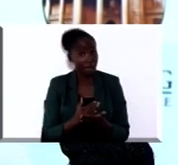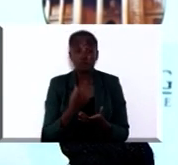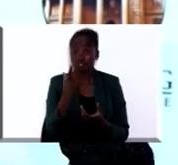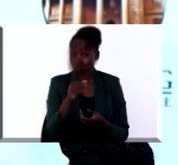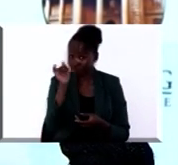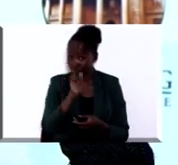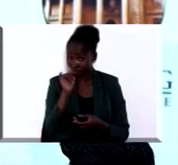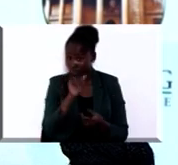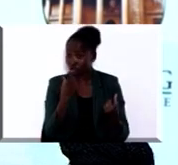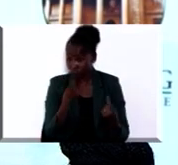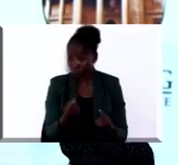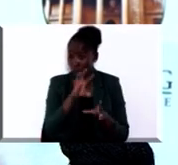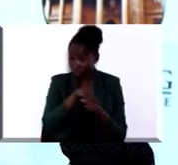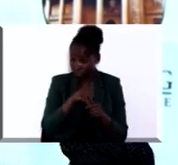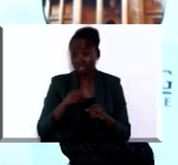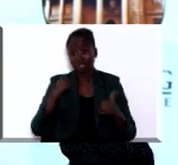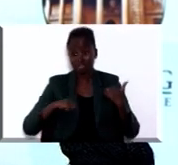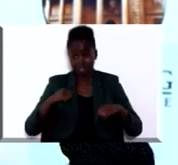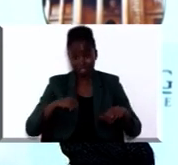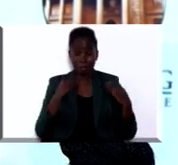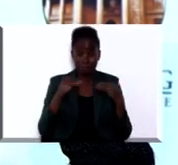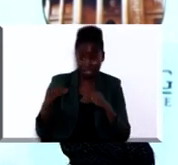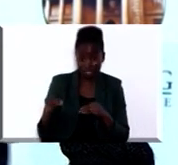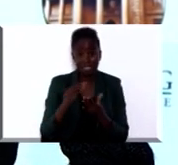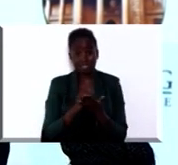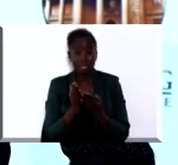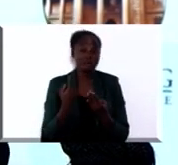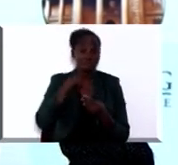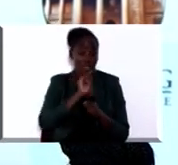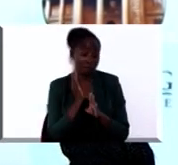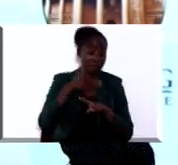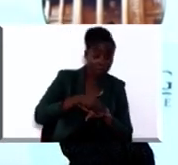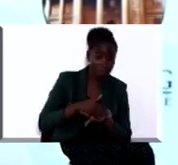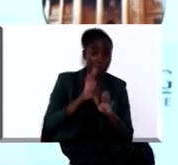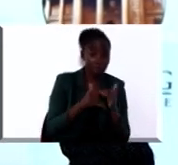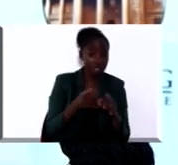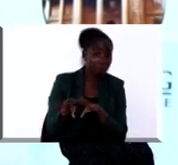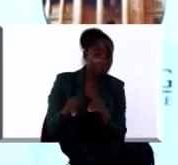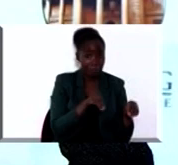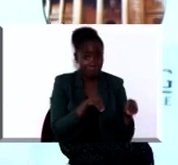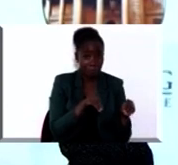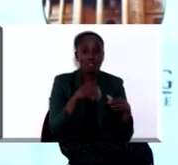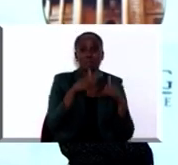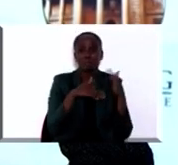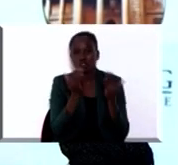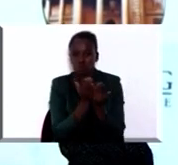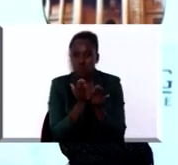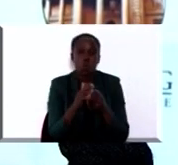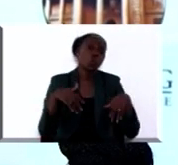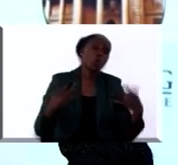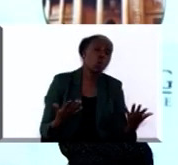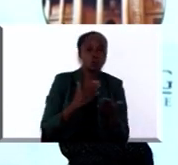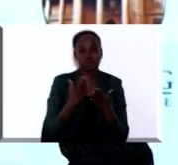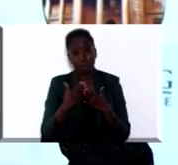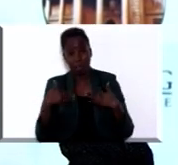business people in communities, who go and disrupt projects and delay the building of schools and health services, we are coming